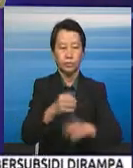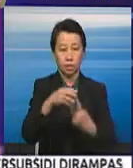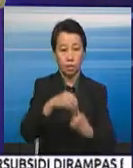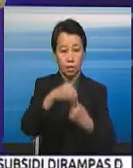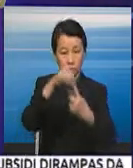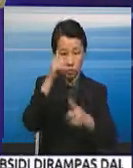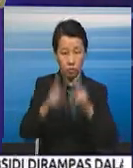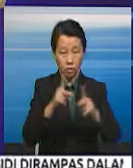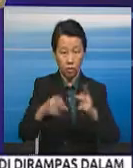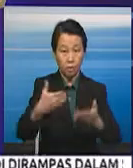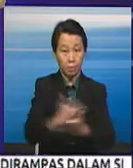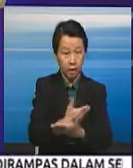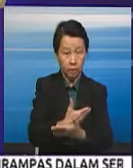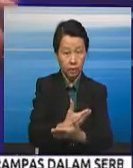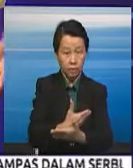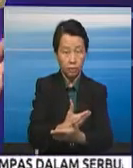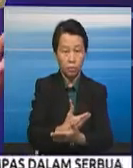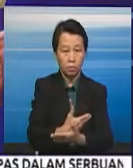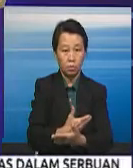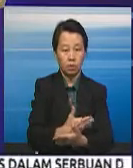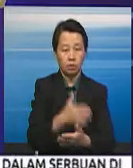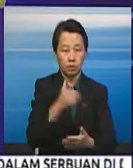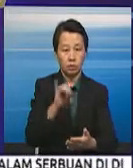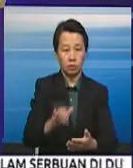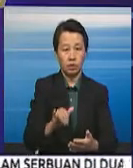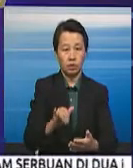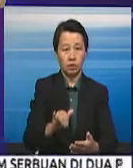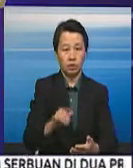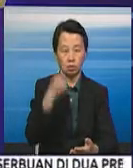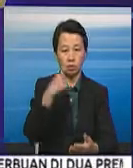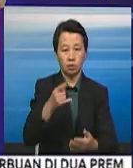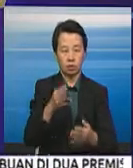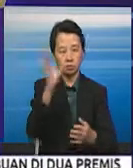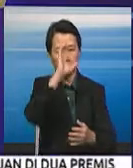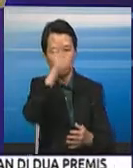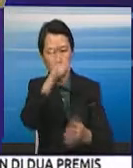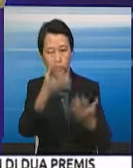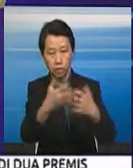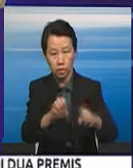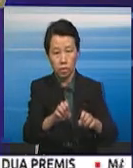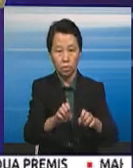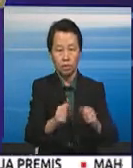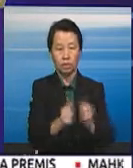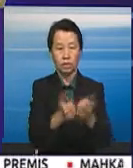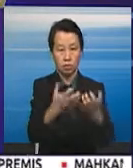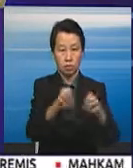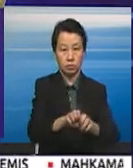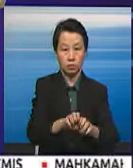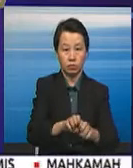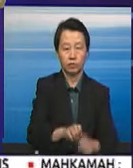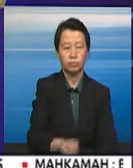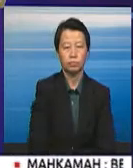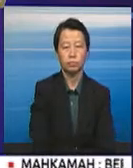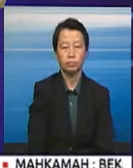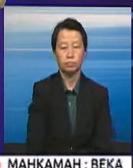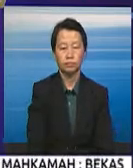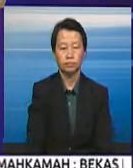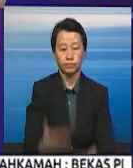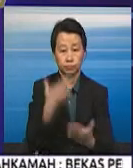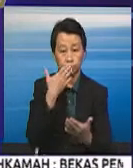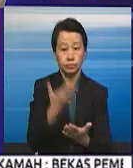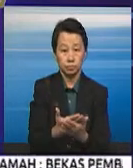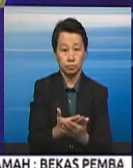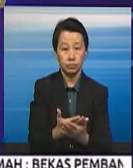for the newer talents, especially those doing emceeing for events, and it's very much an events-based platform. It's good